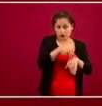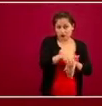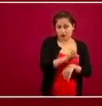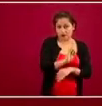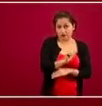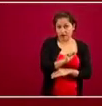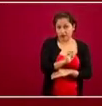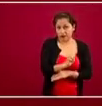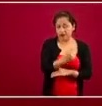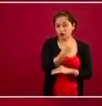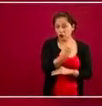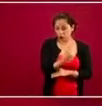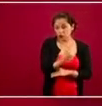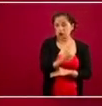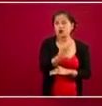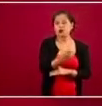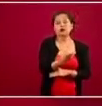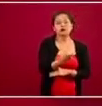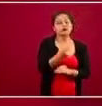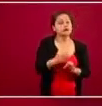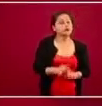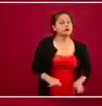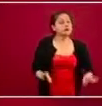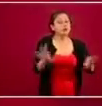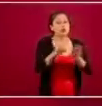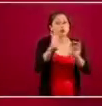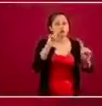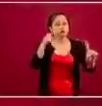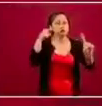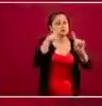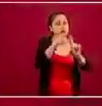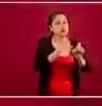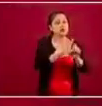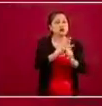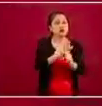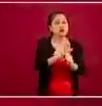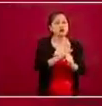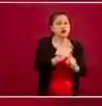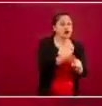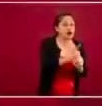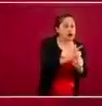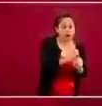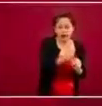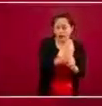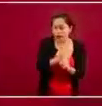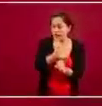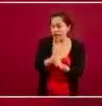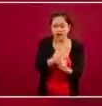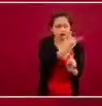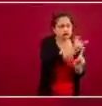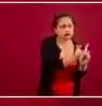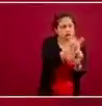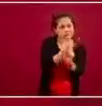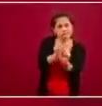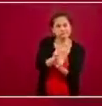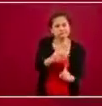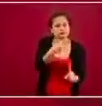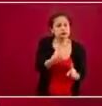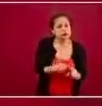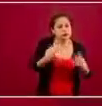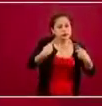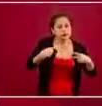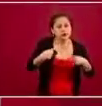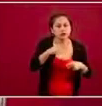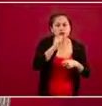each phase? In phase 1, the most important aspect was the contention of each case,